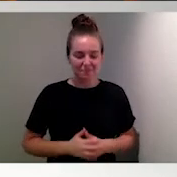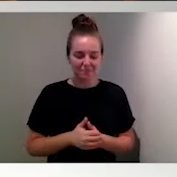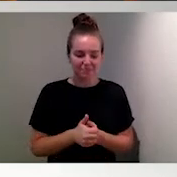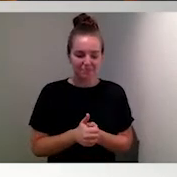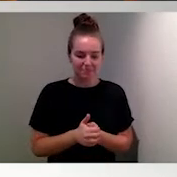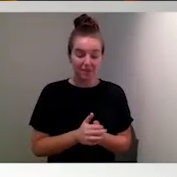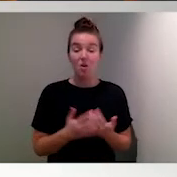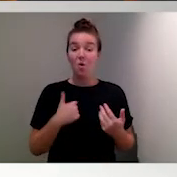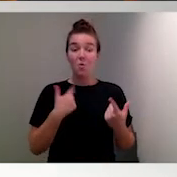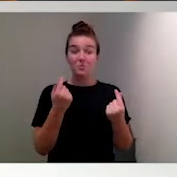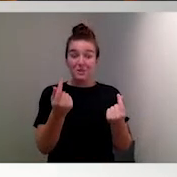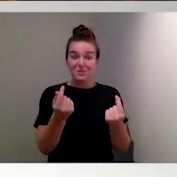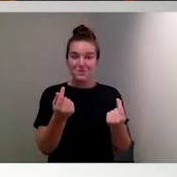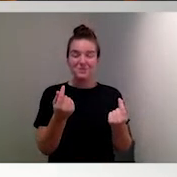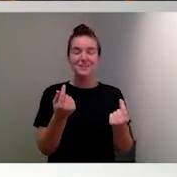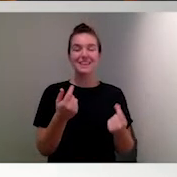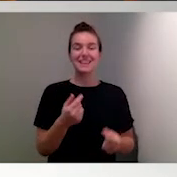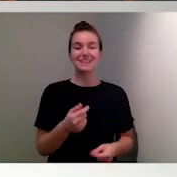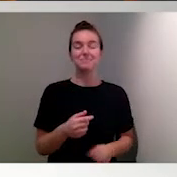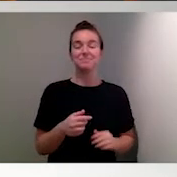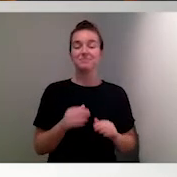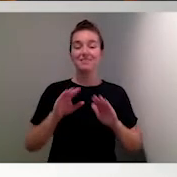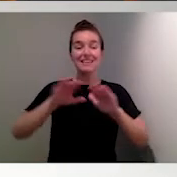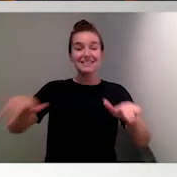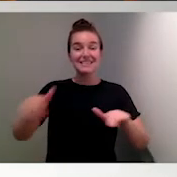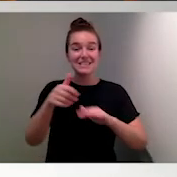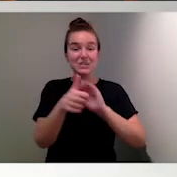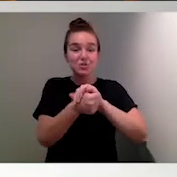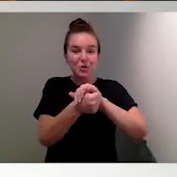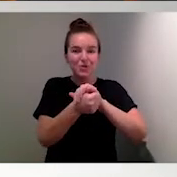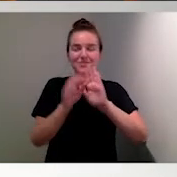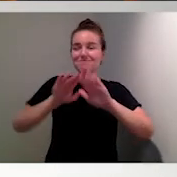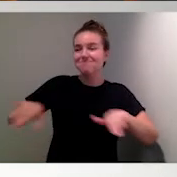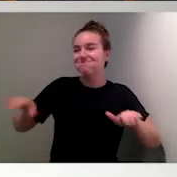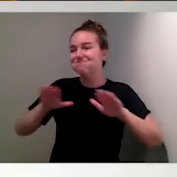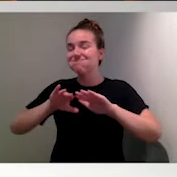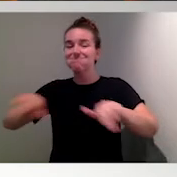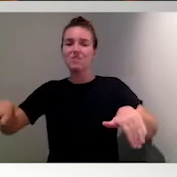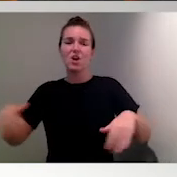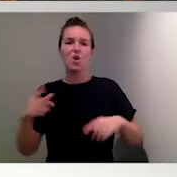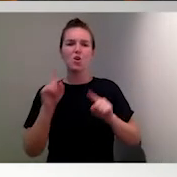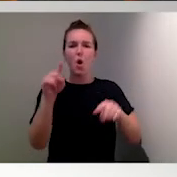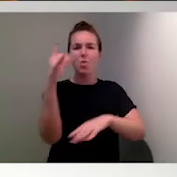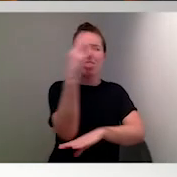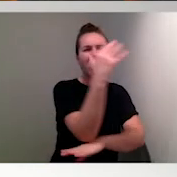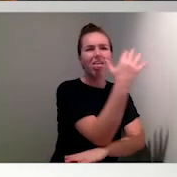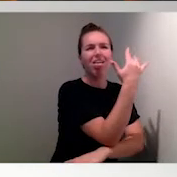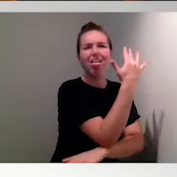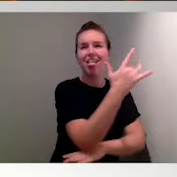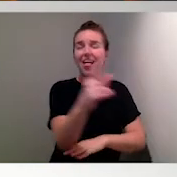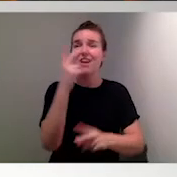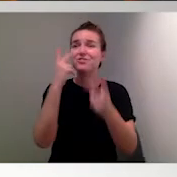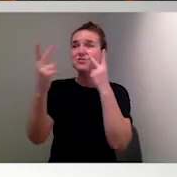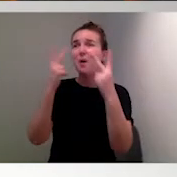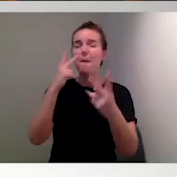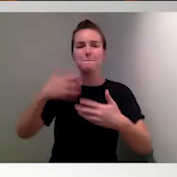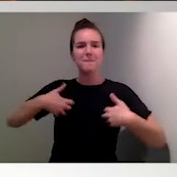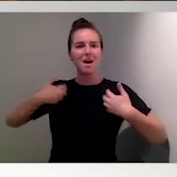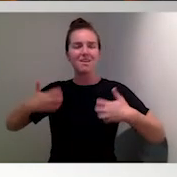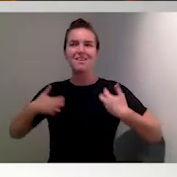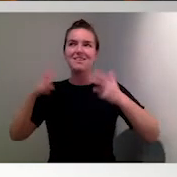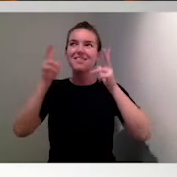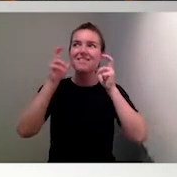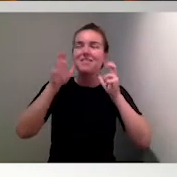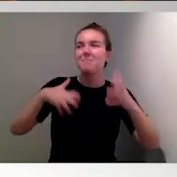the way into the cenotes. We went into the jungle to find the monkeys and to listen to them. And we went to the